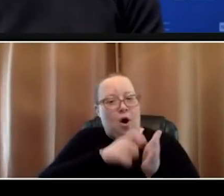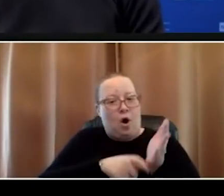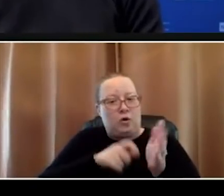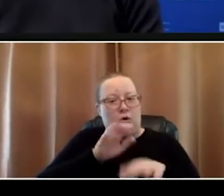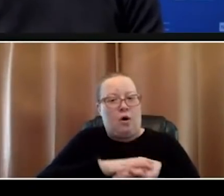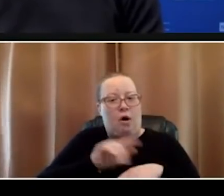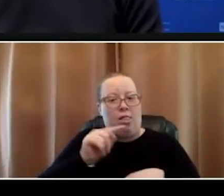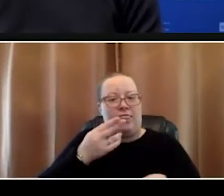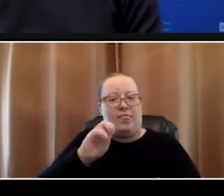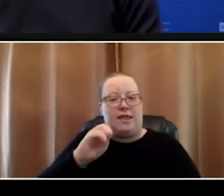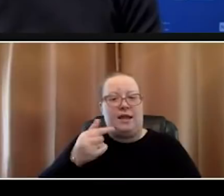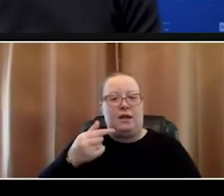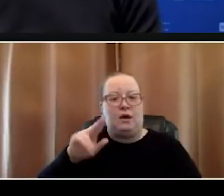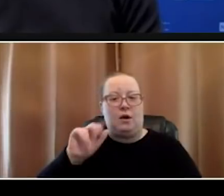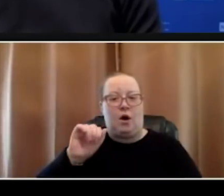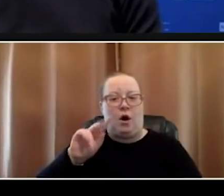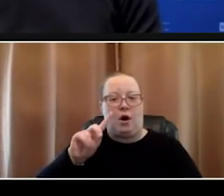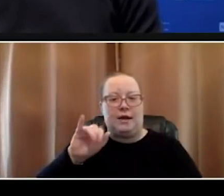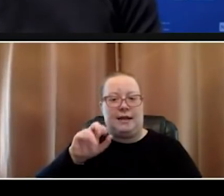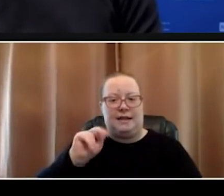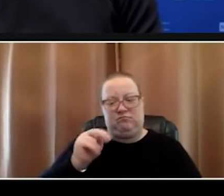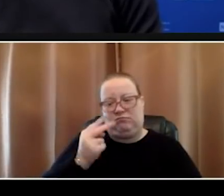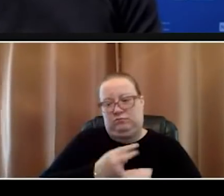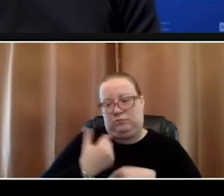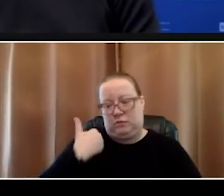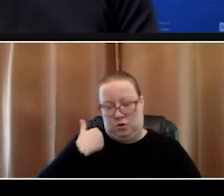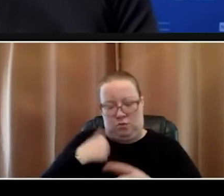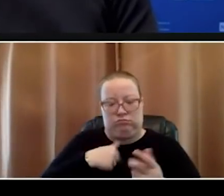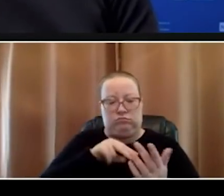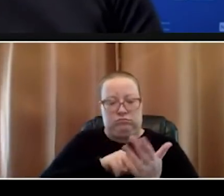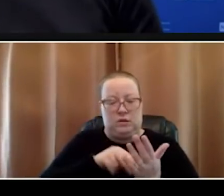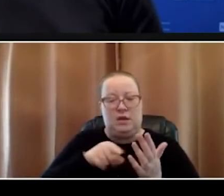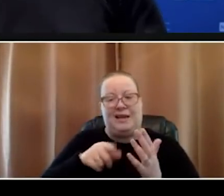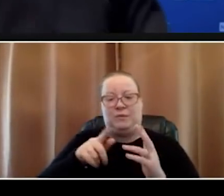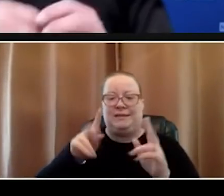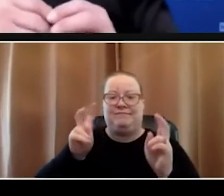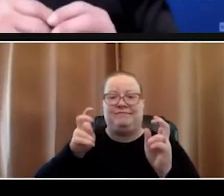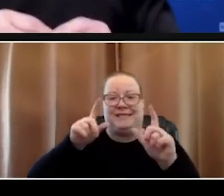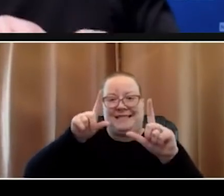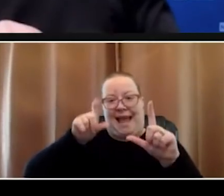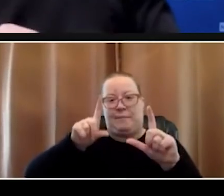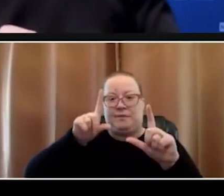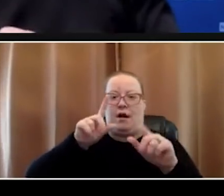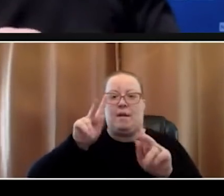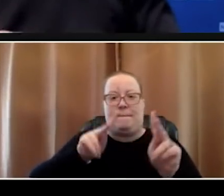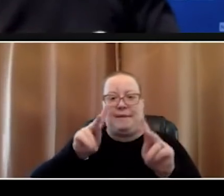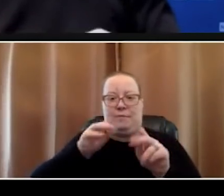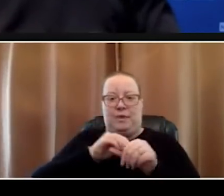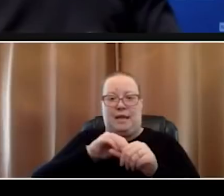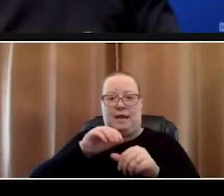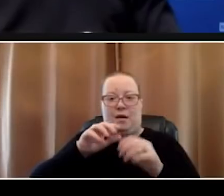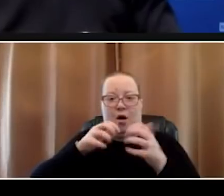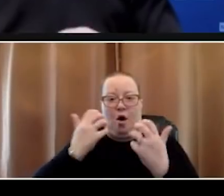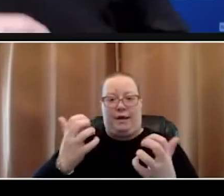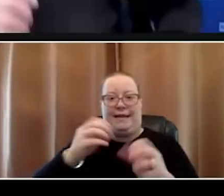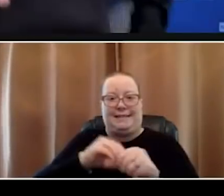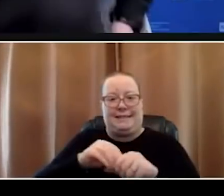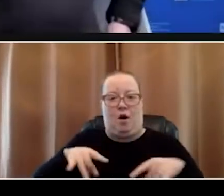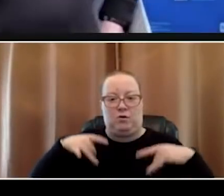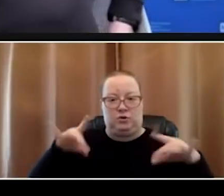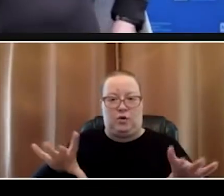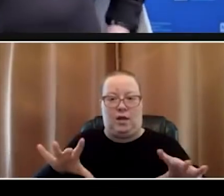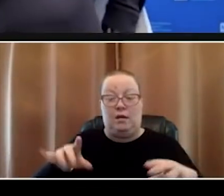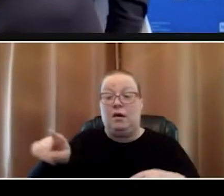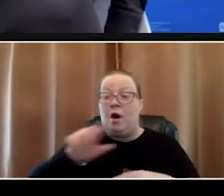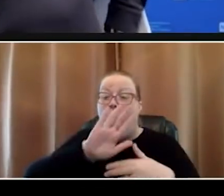before yesterday. It was a snapshot of people in an audience in Sydney, Australia. They all had on masks. They'd been